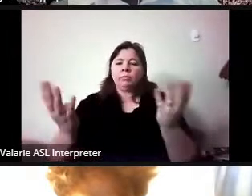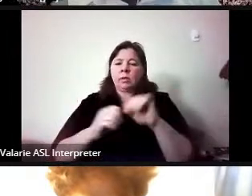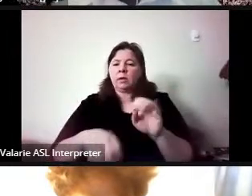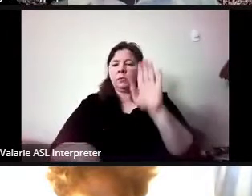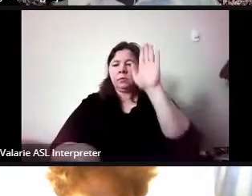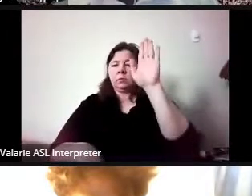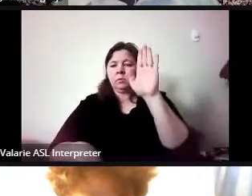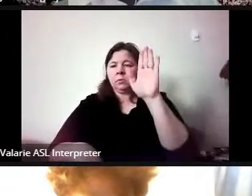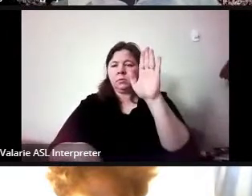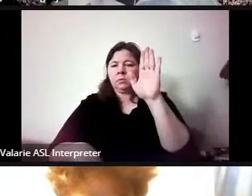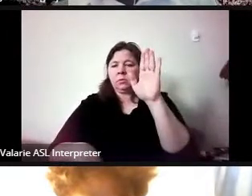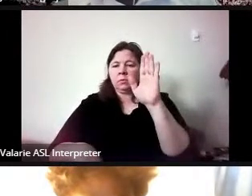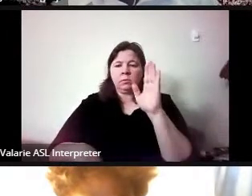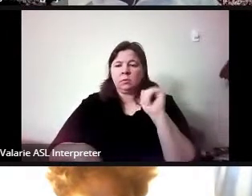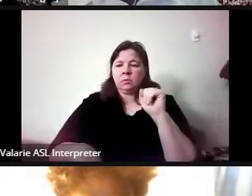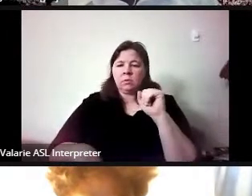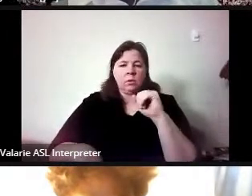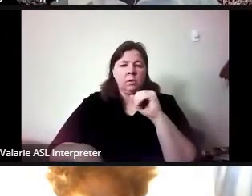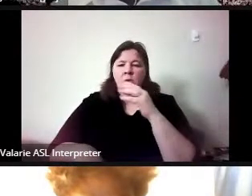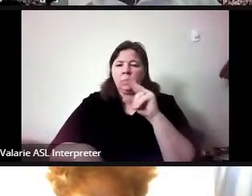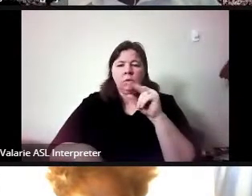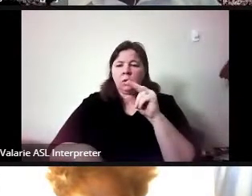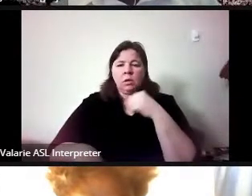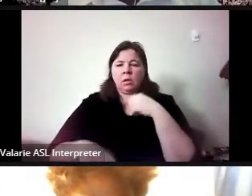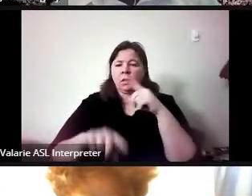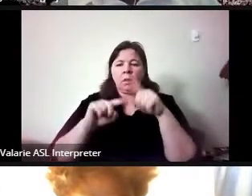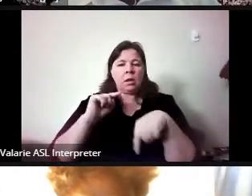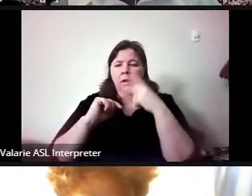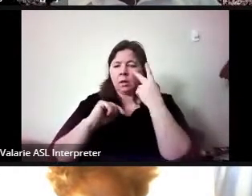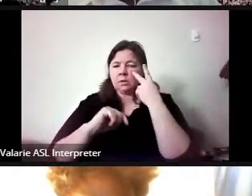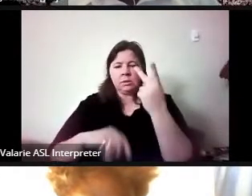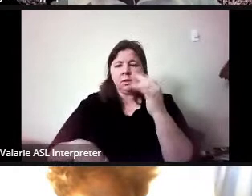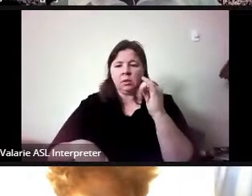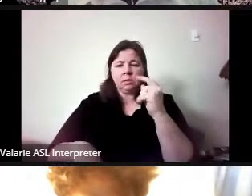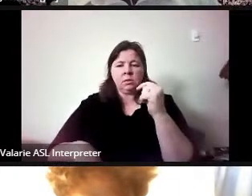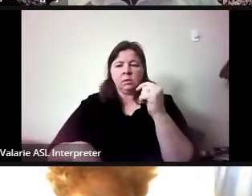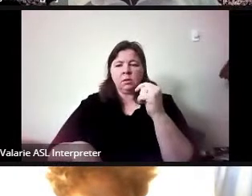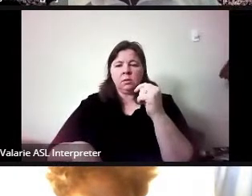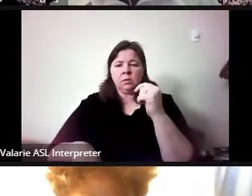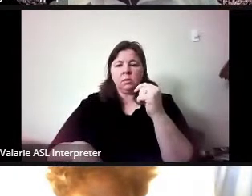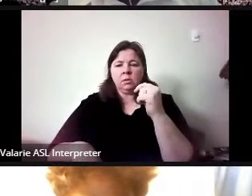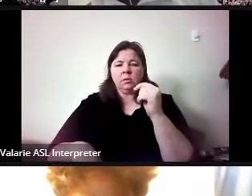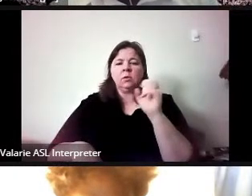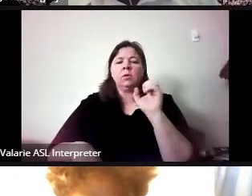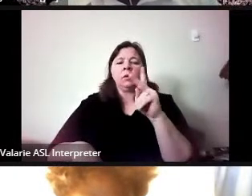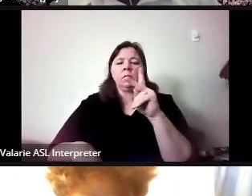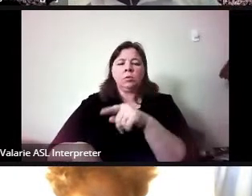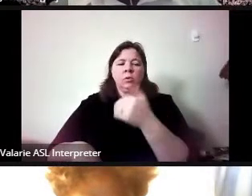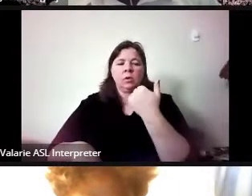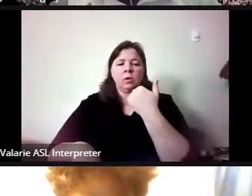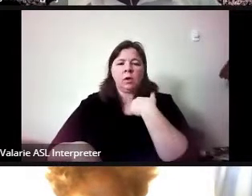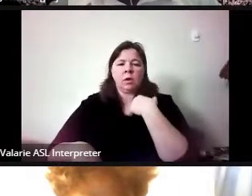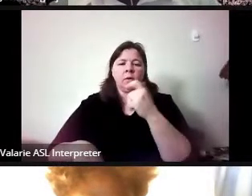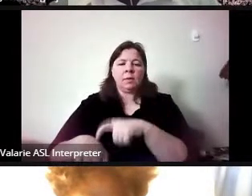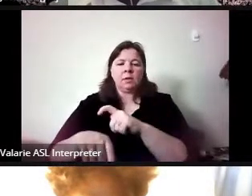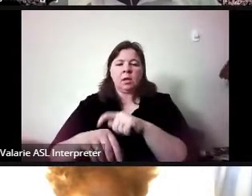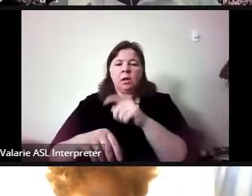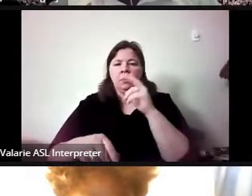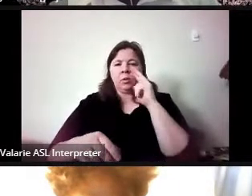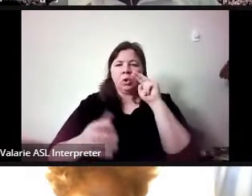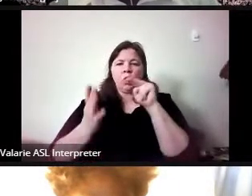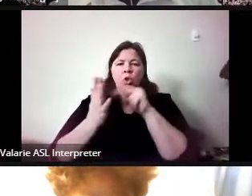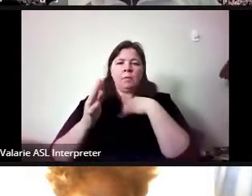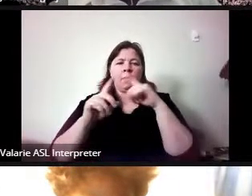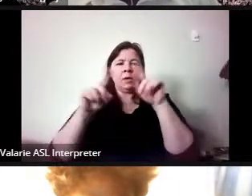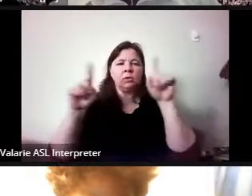hand. It's a little icon. No, I can't see it. I can't see it. Okay, you've got a little bit of time. You see on my screen